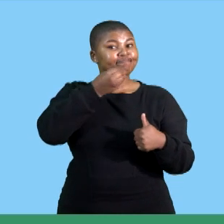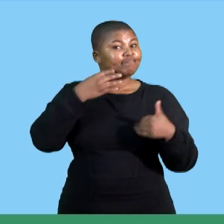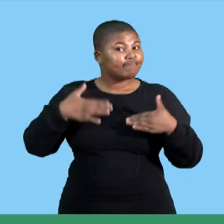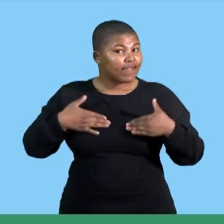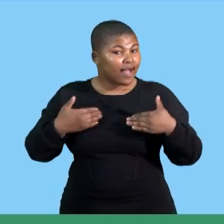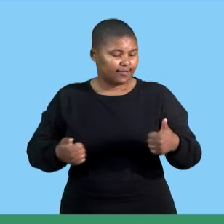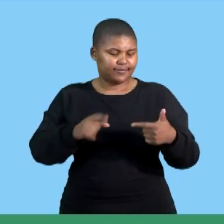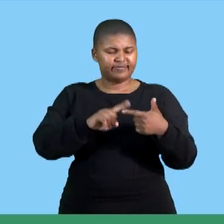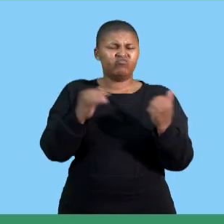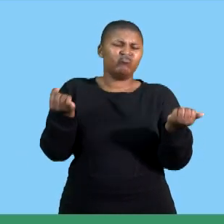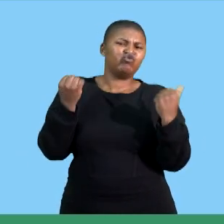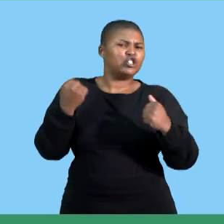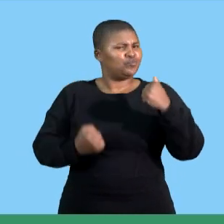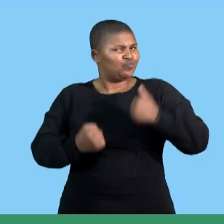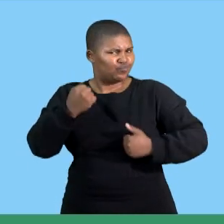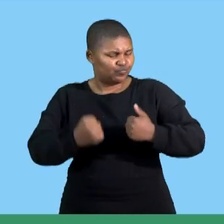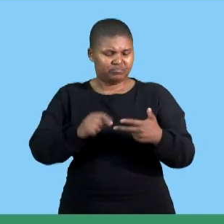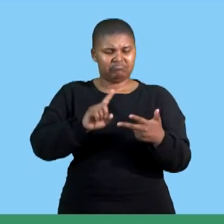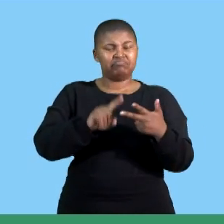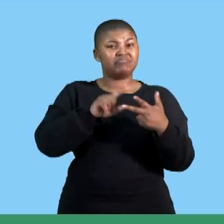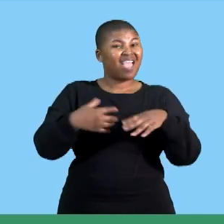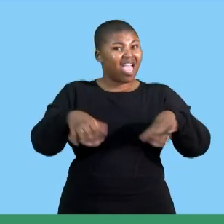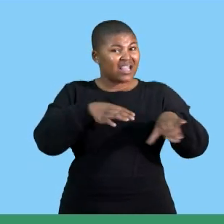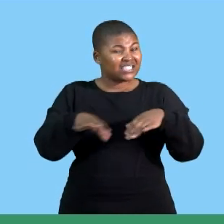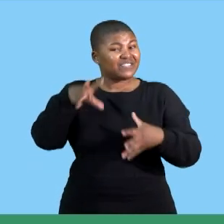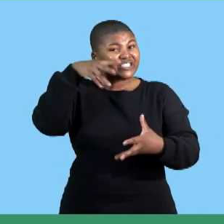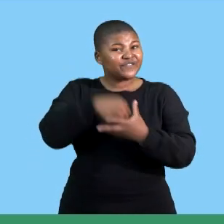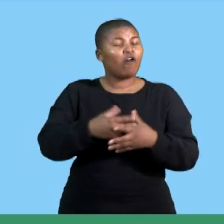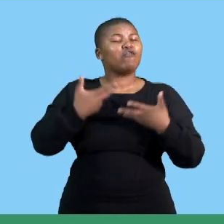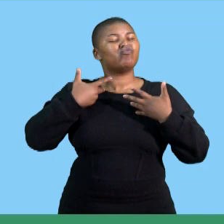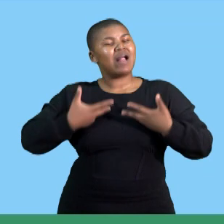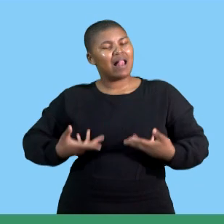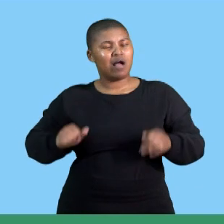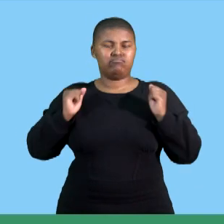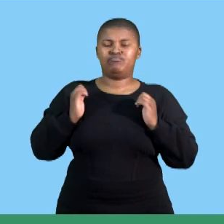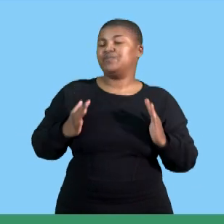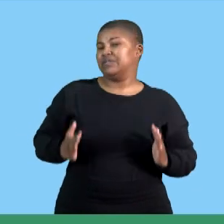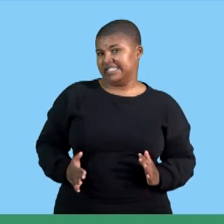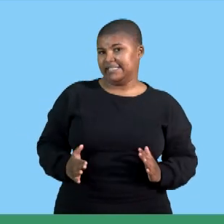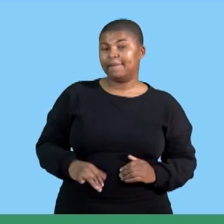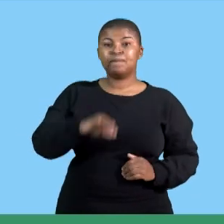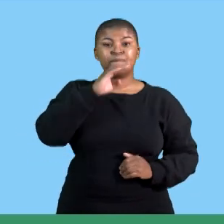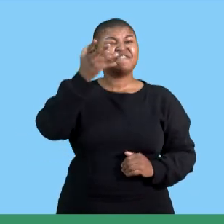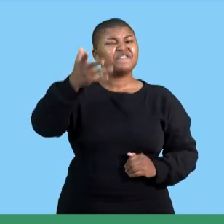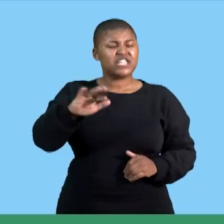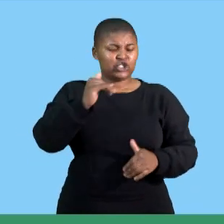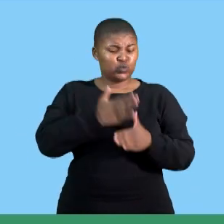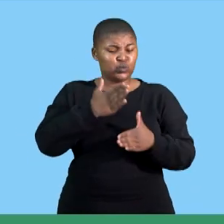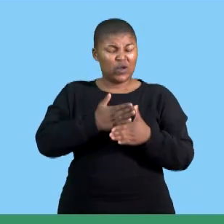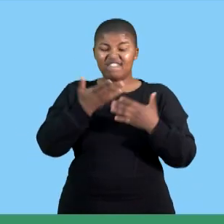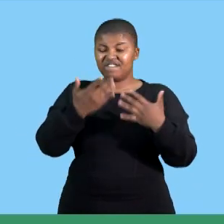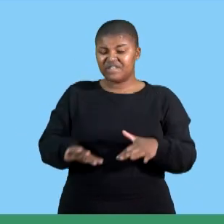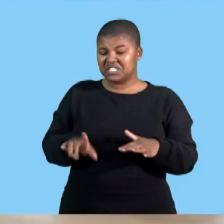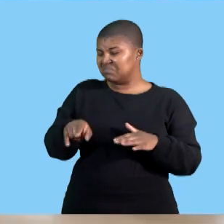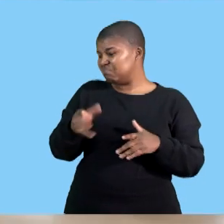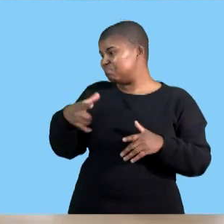in activities that promote relaxation. So it means then that after work, you need to have something